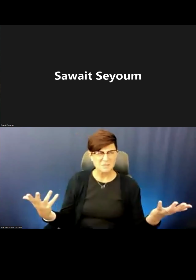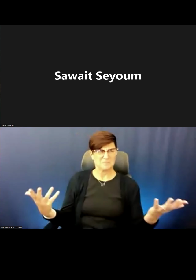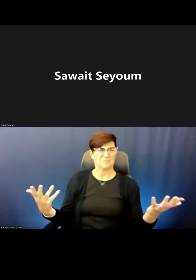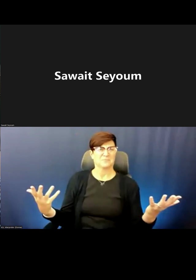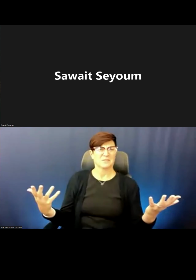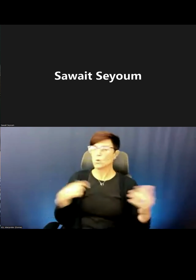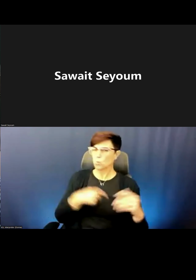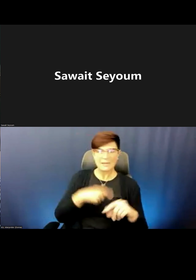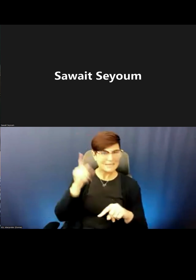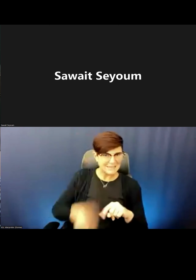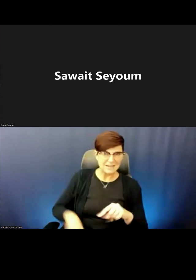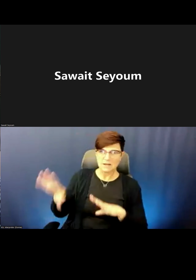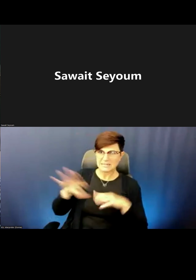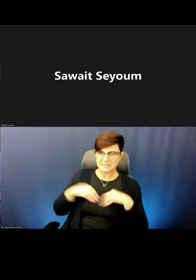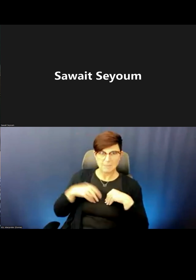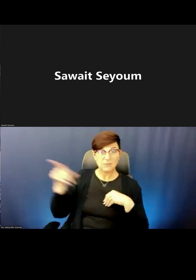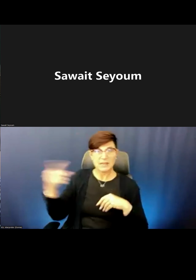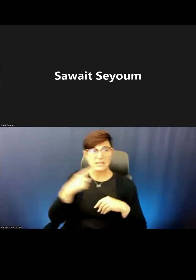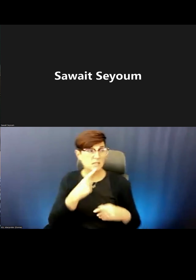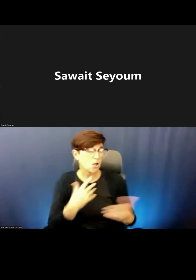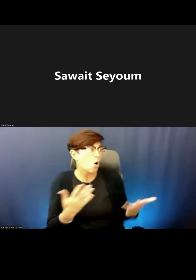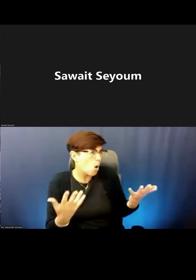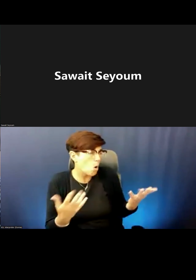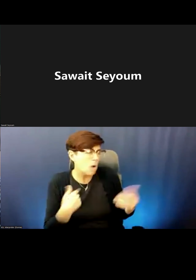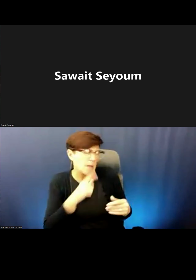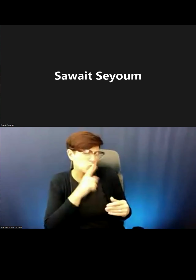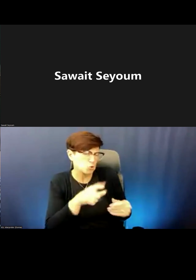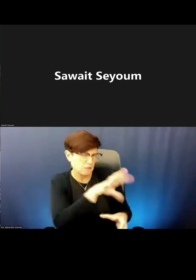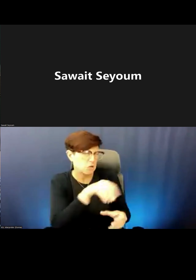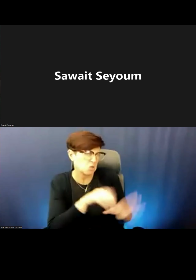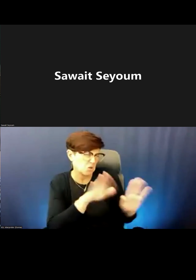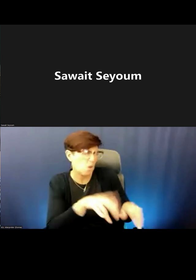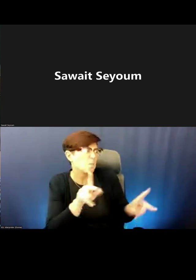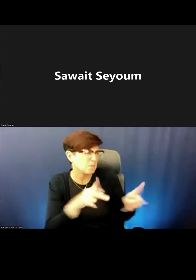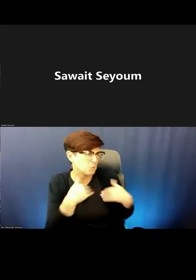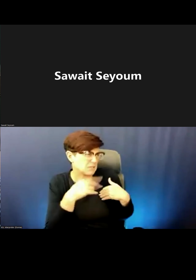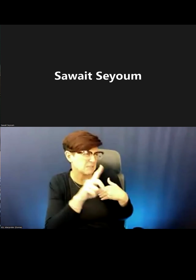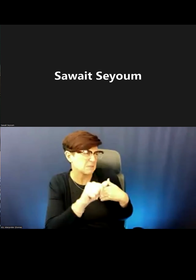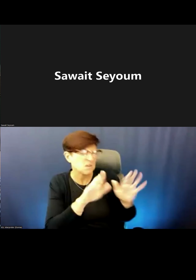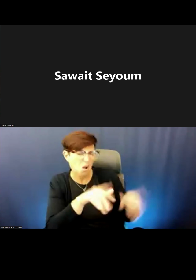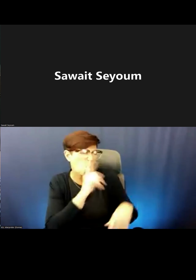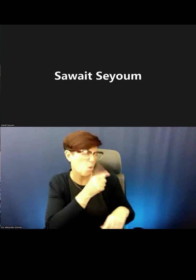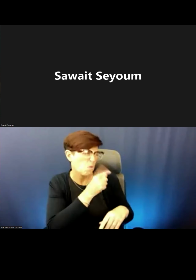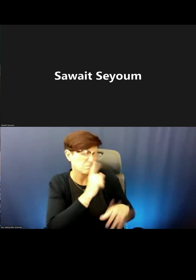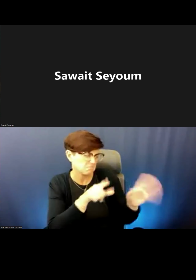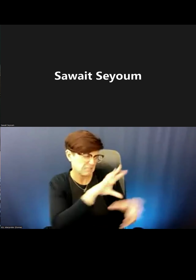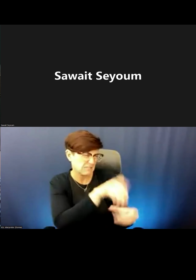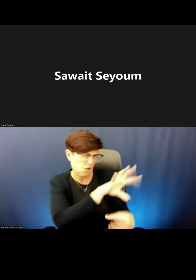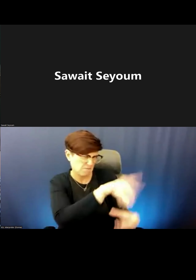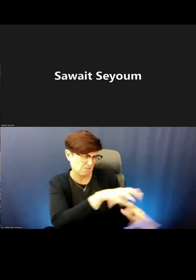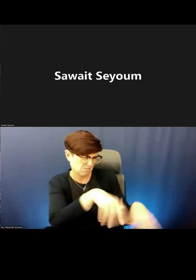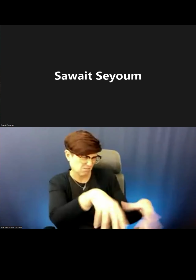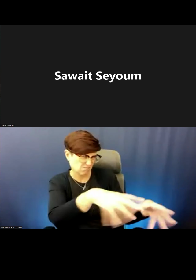address. No, it must address. It has to designate. And I'm really super wanting to hear about what we can do.